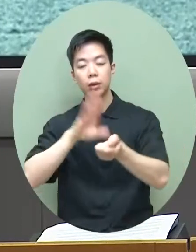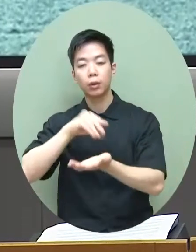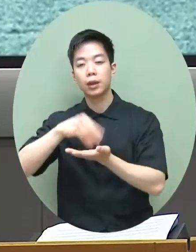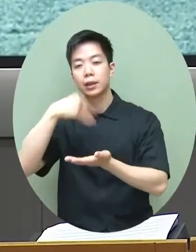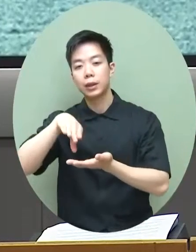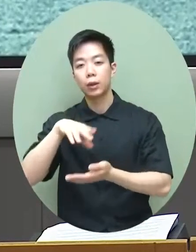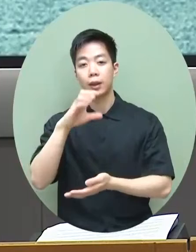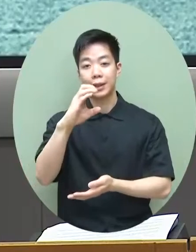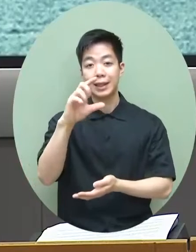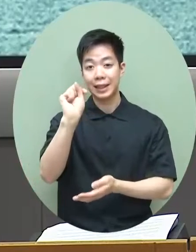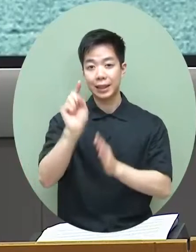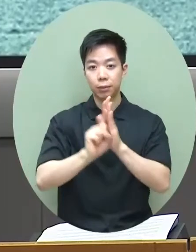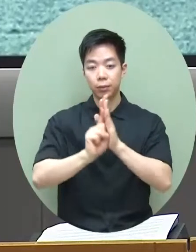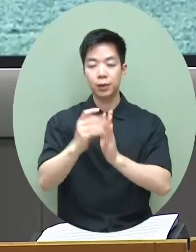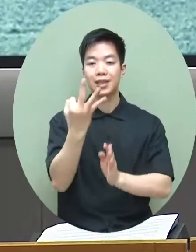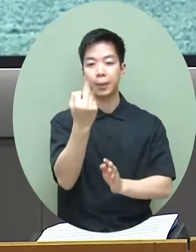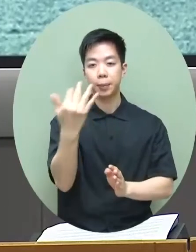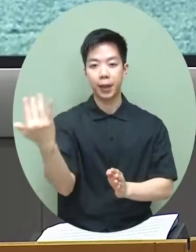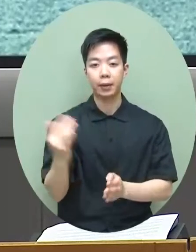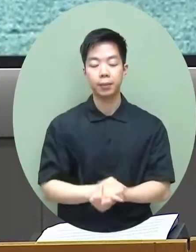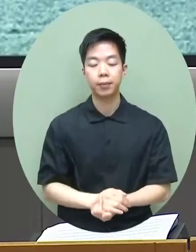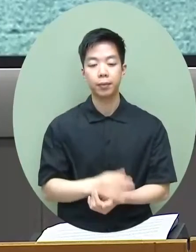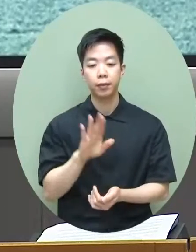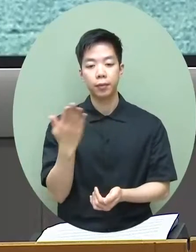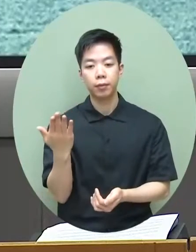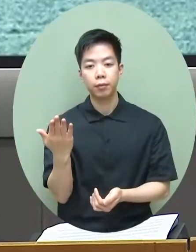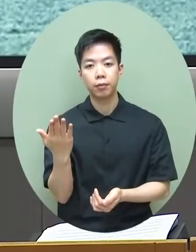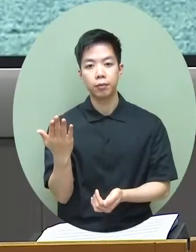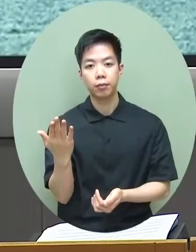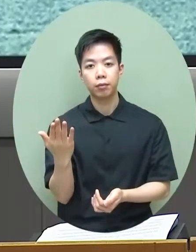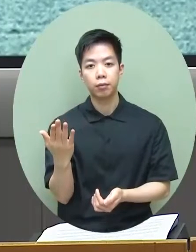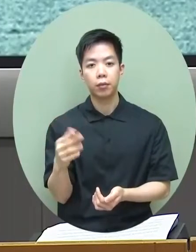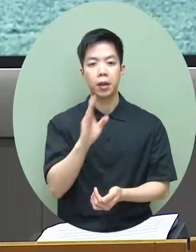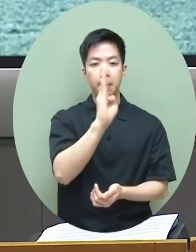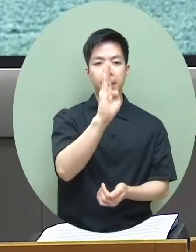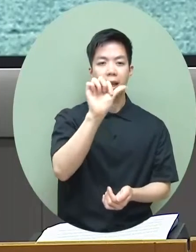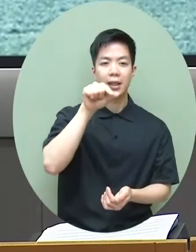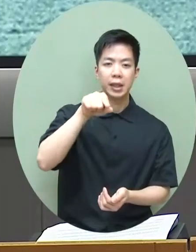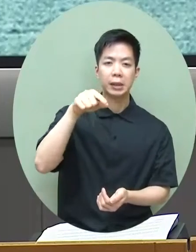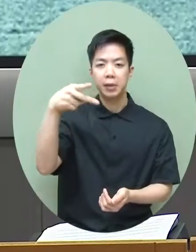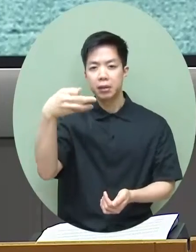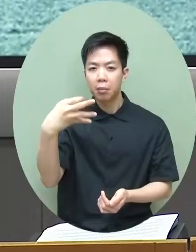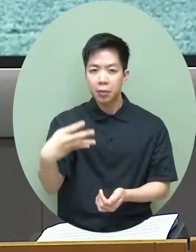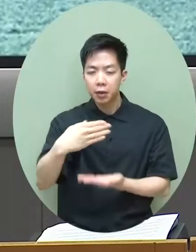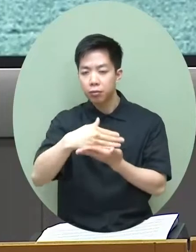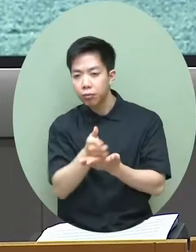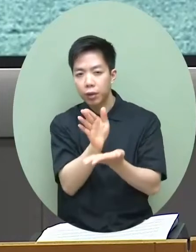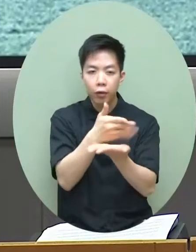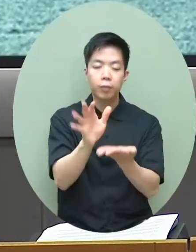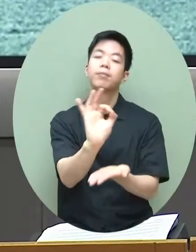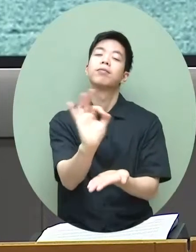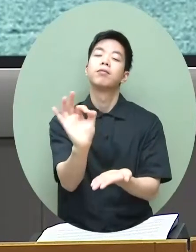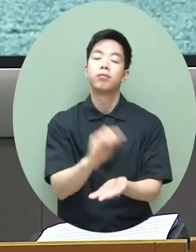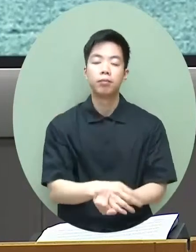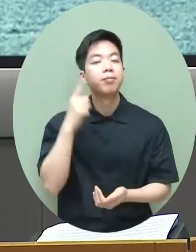For the Nepalese, he tested positive on the 1st of February, but there is no information on which substrain